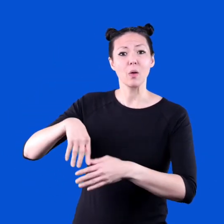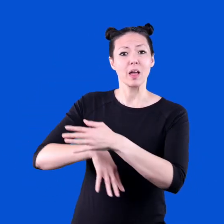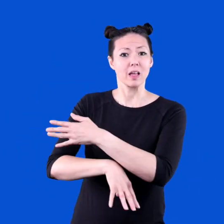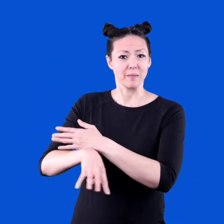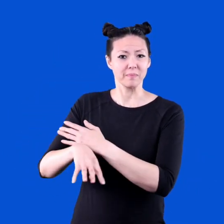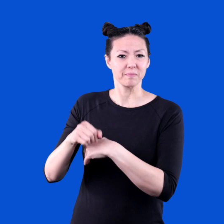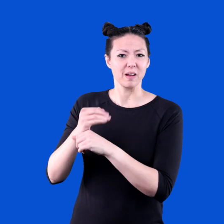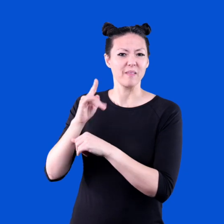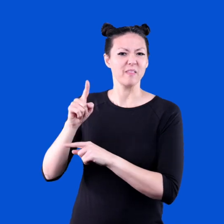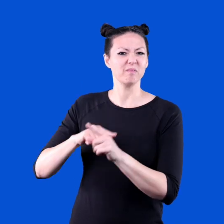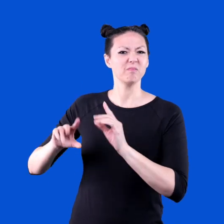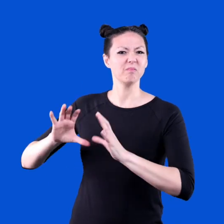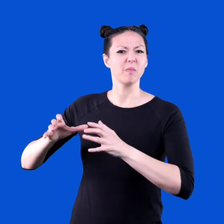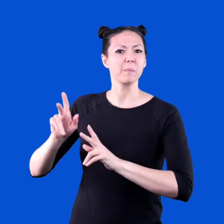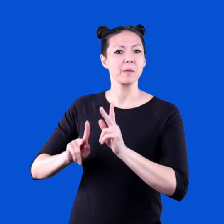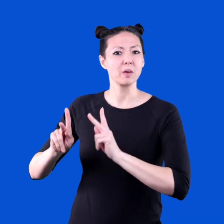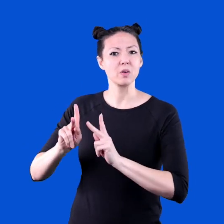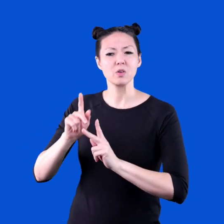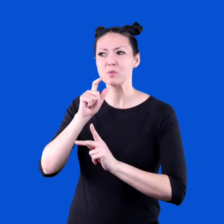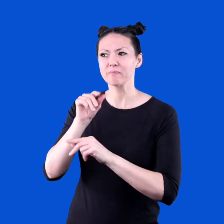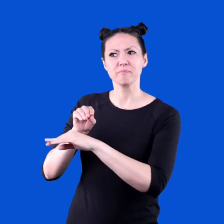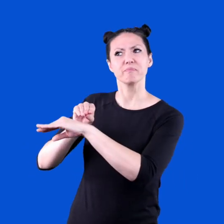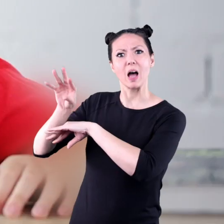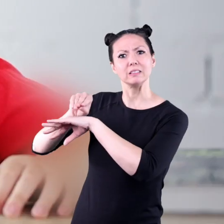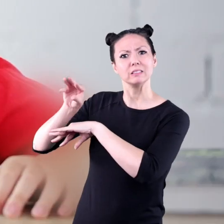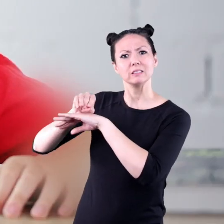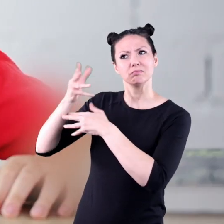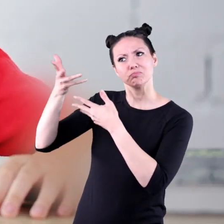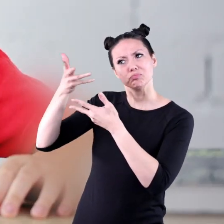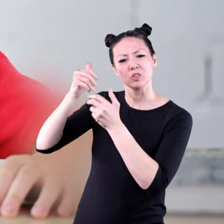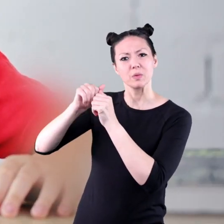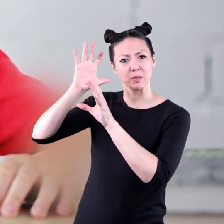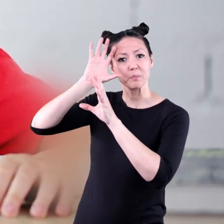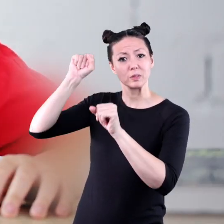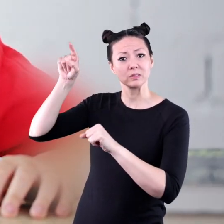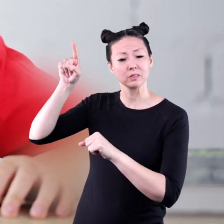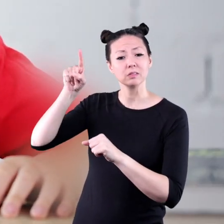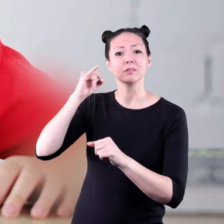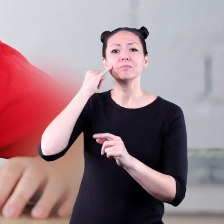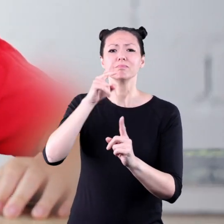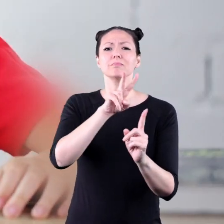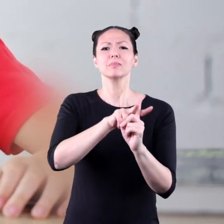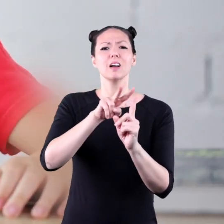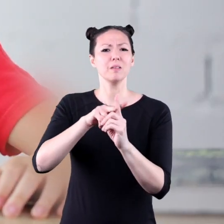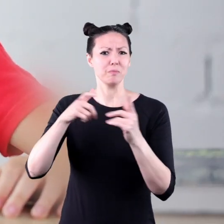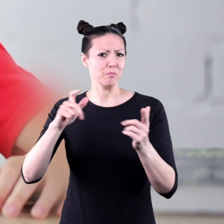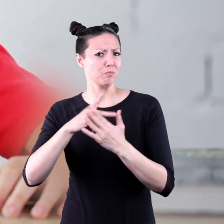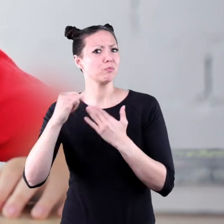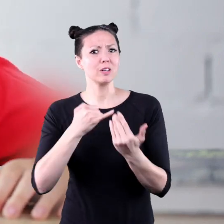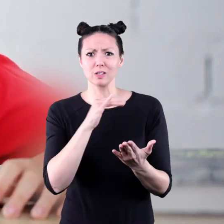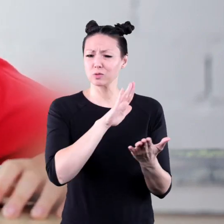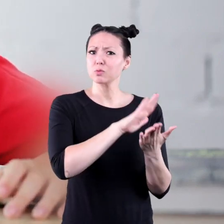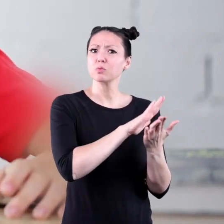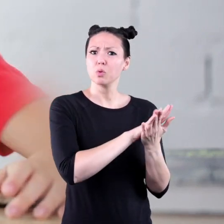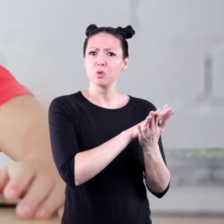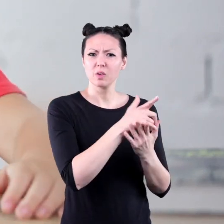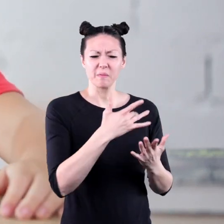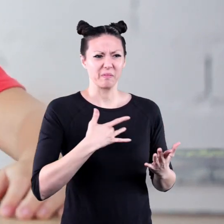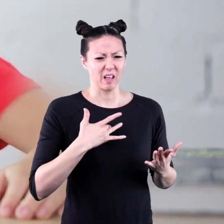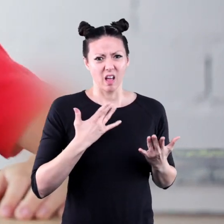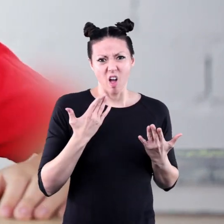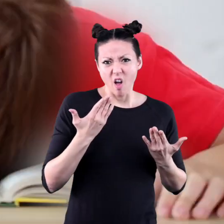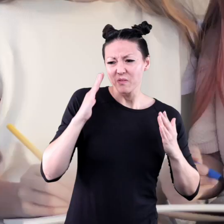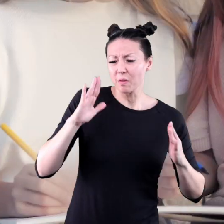up of people who give advice to the President. If you were assigned a big project at school, it might feel really